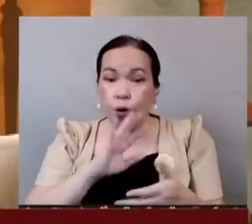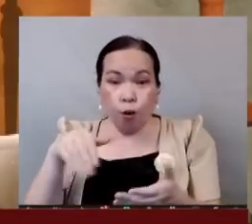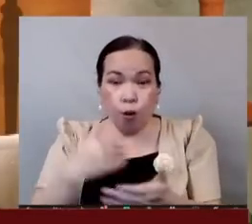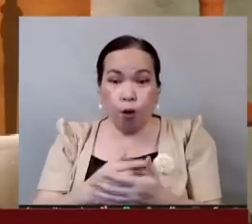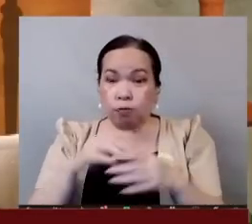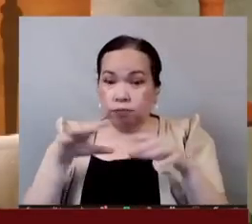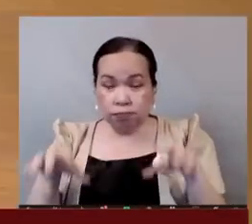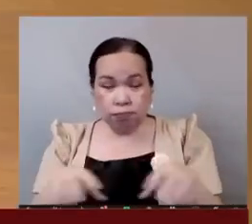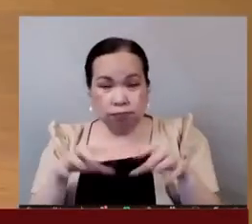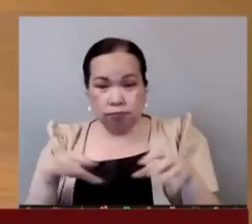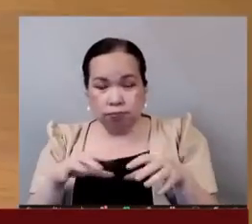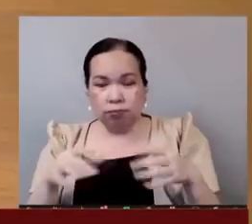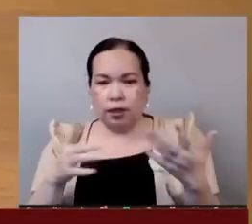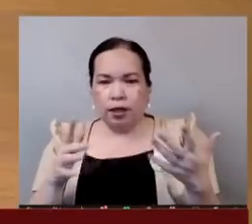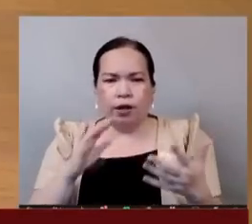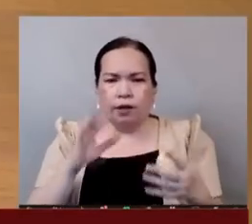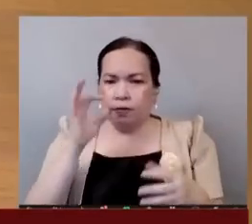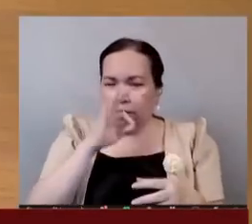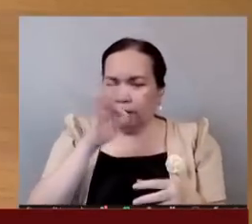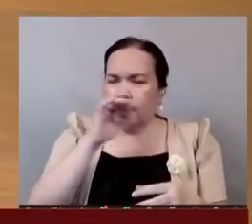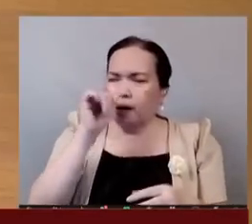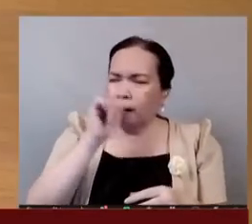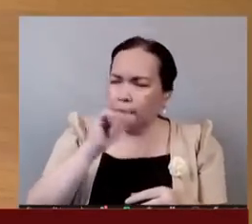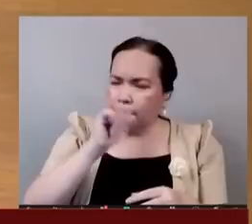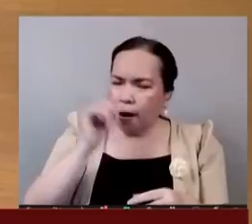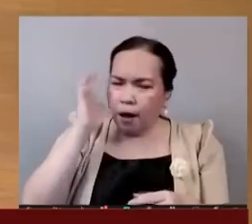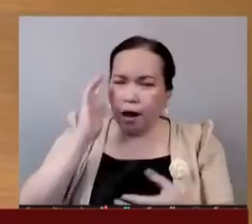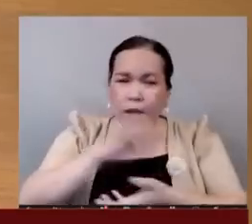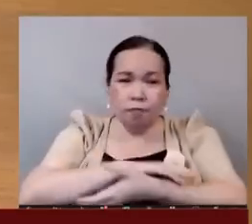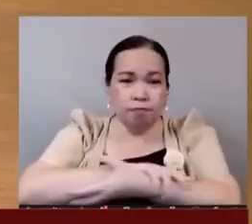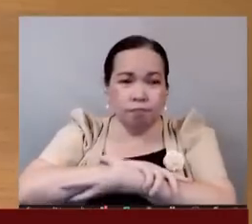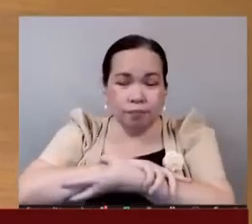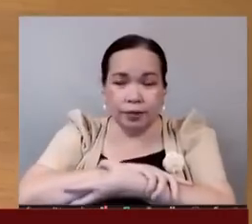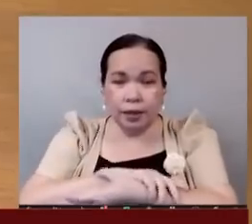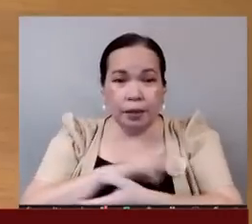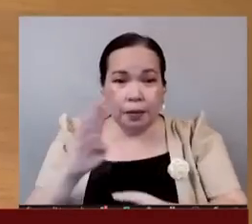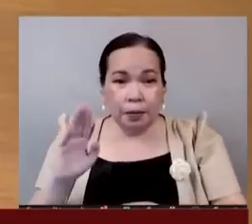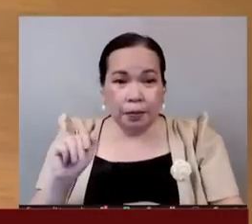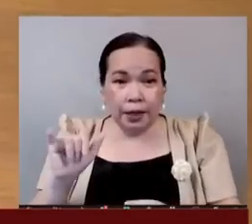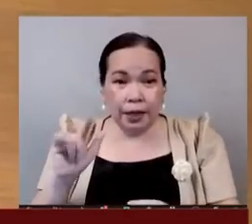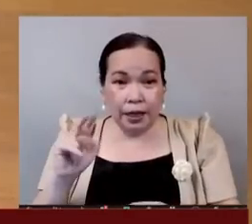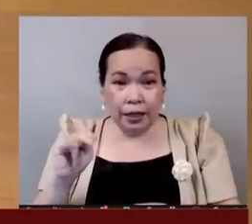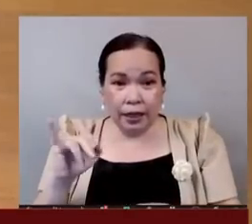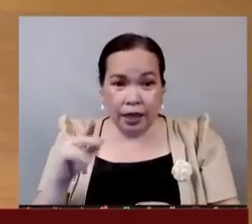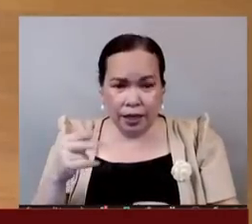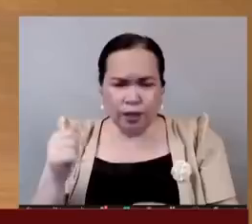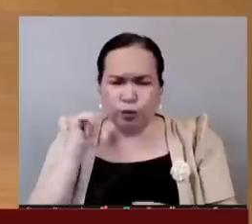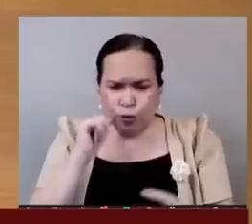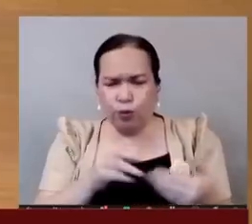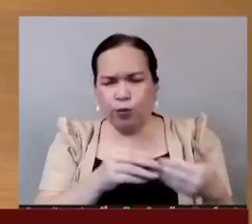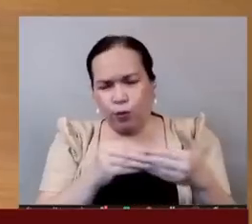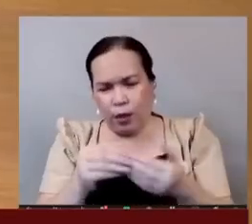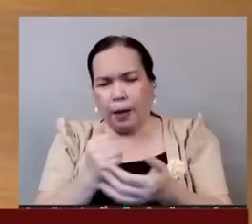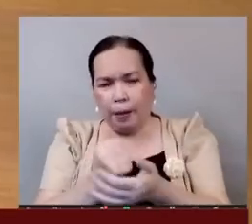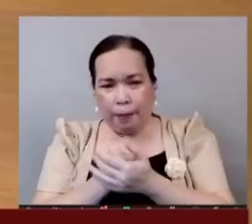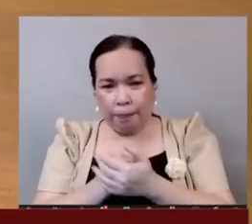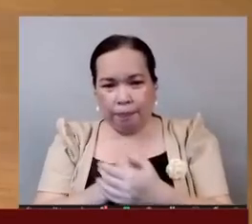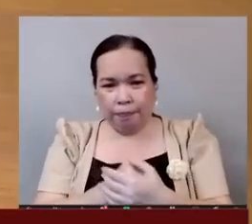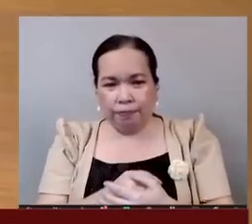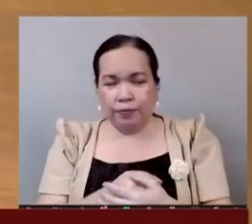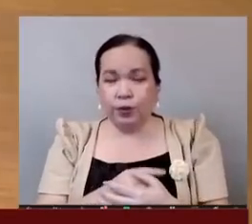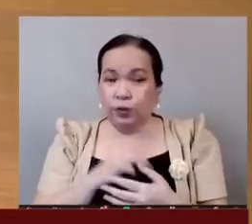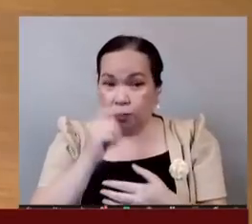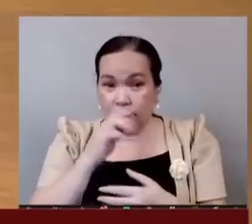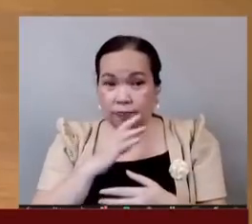the enduring Filipino quality of Bayanihan will still be our guide. Limang taon